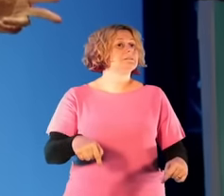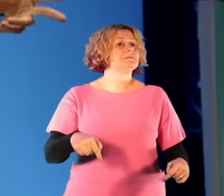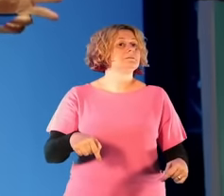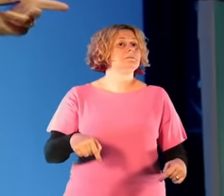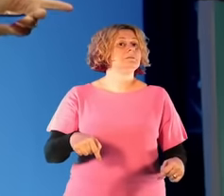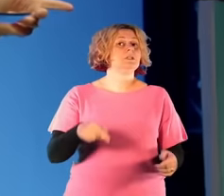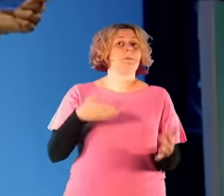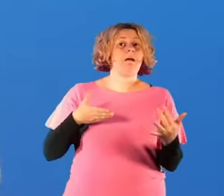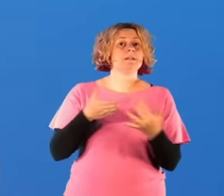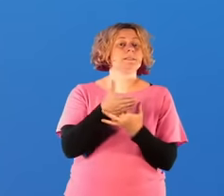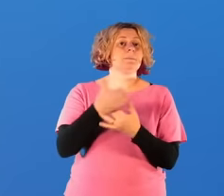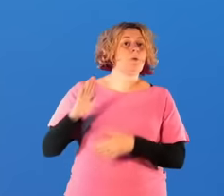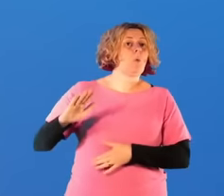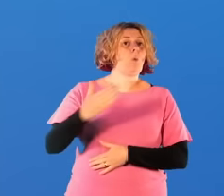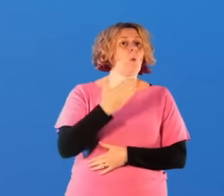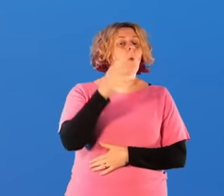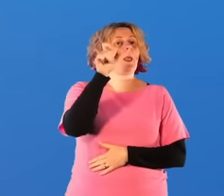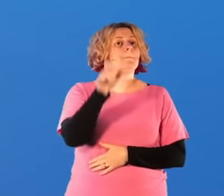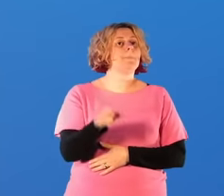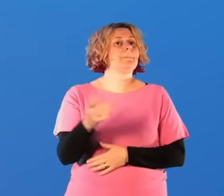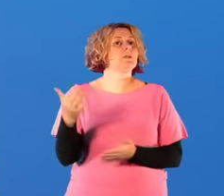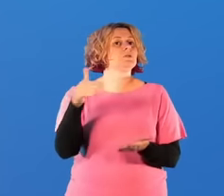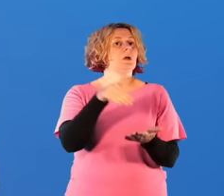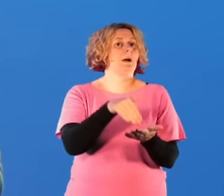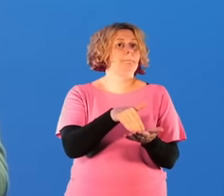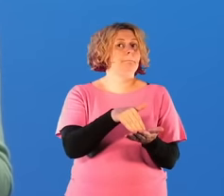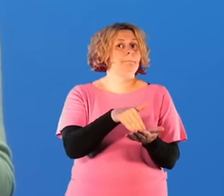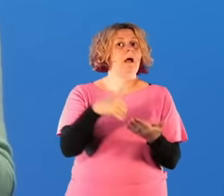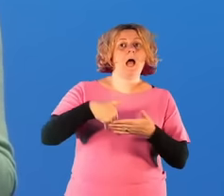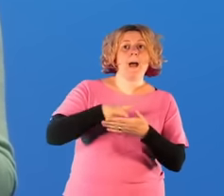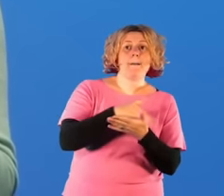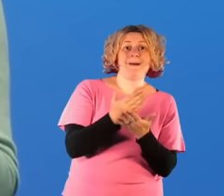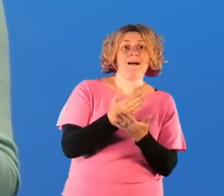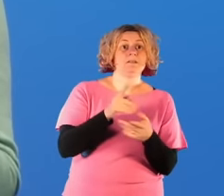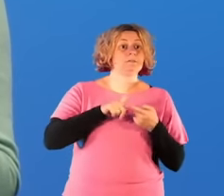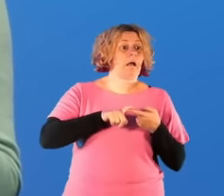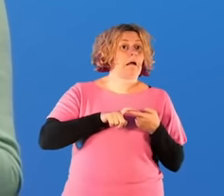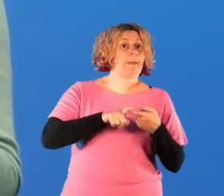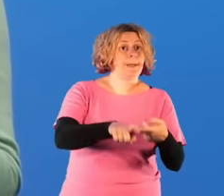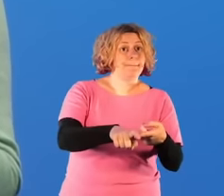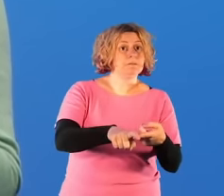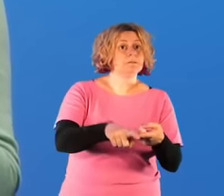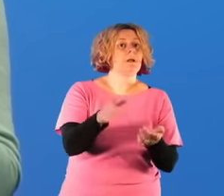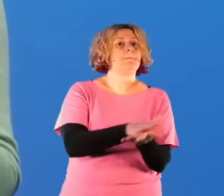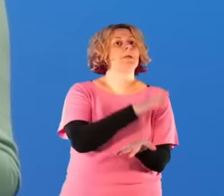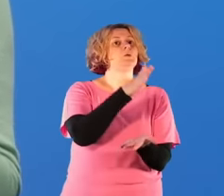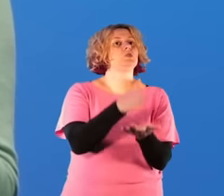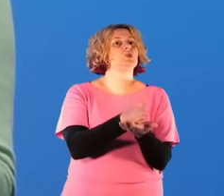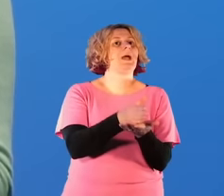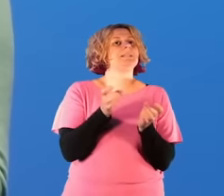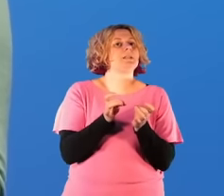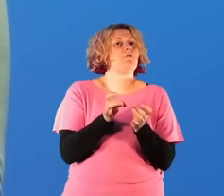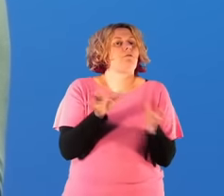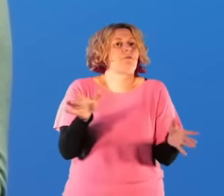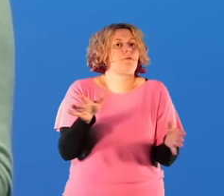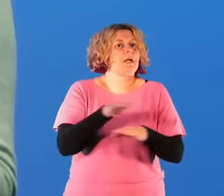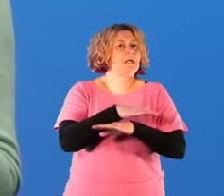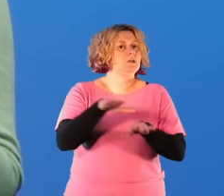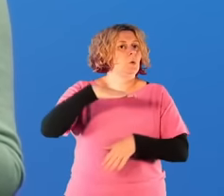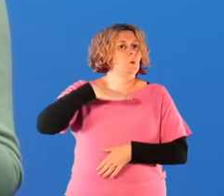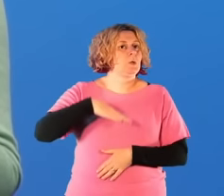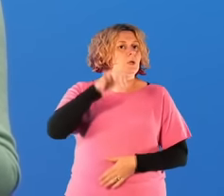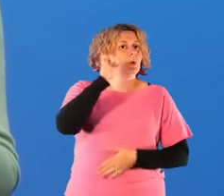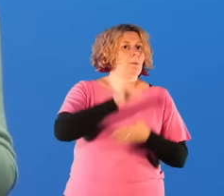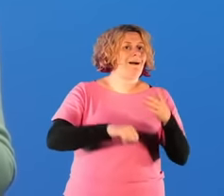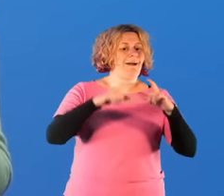for all people to be able to come to. And part of that is a commitment to keep it free for people to come to. But as you can imagine, an event like this is not